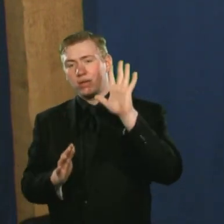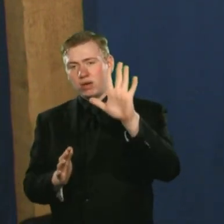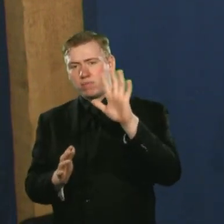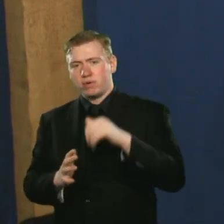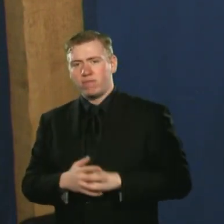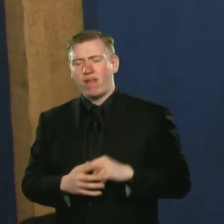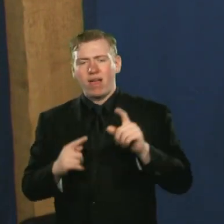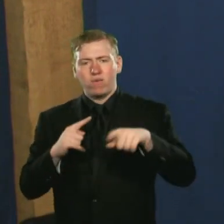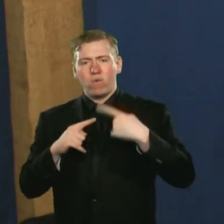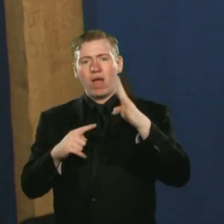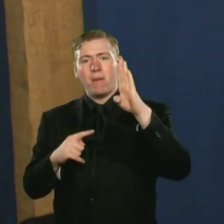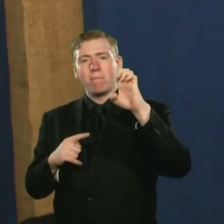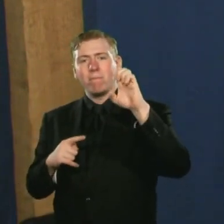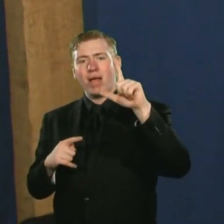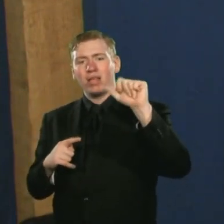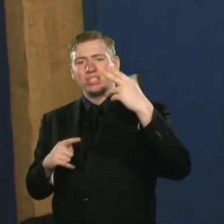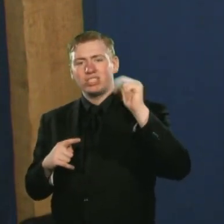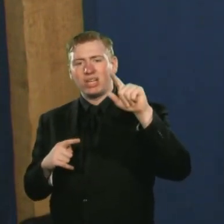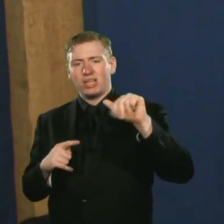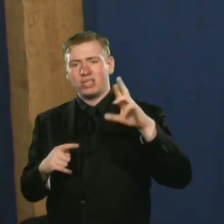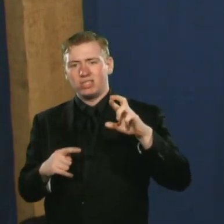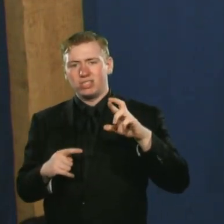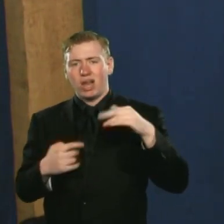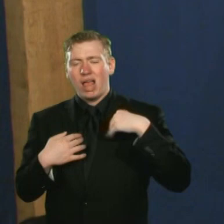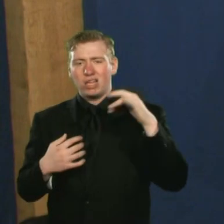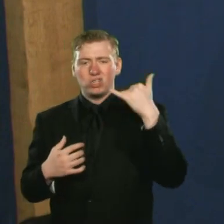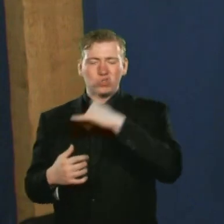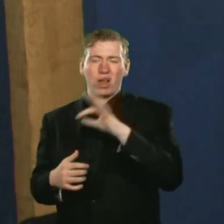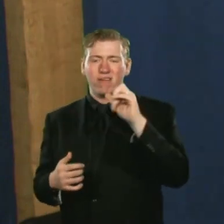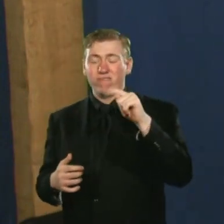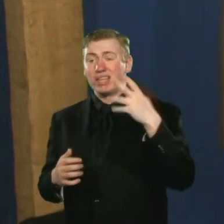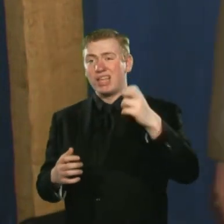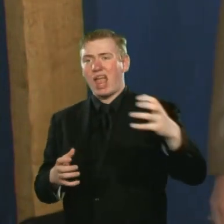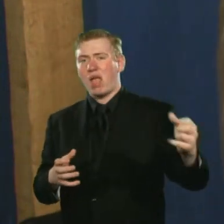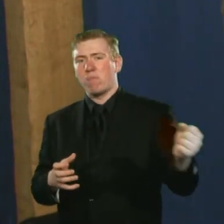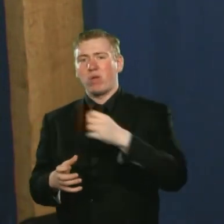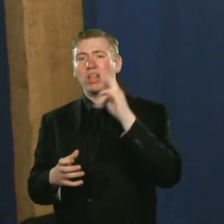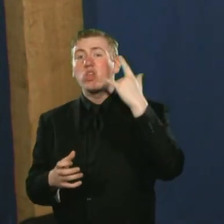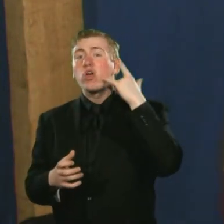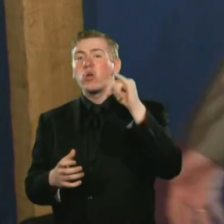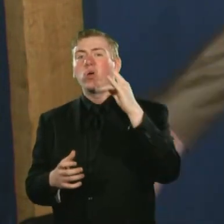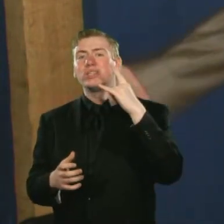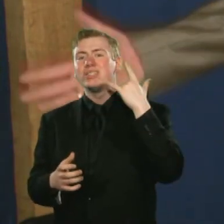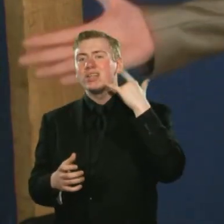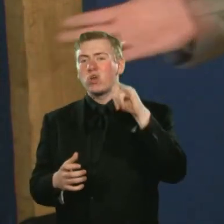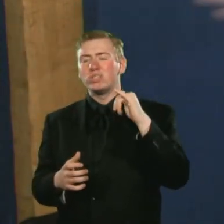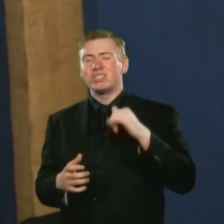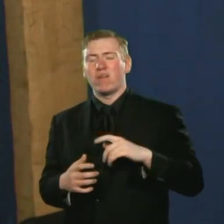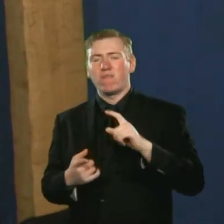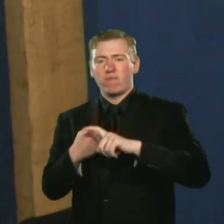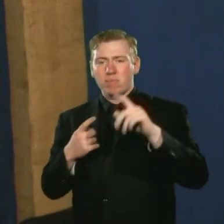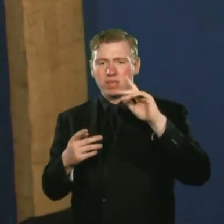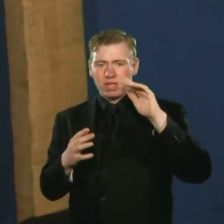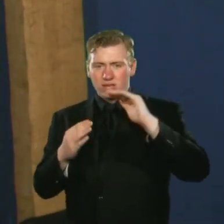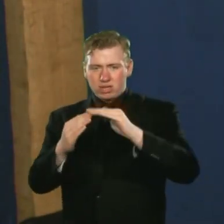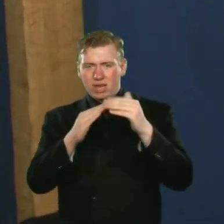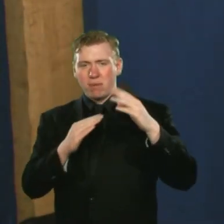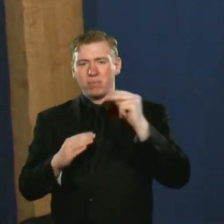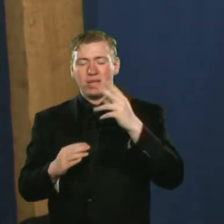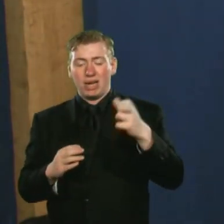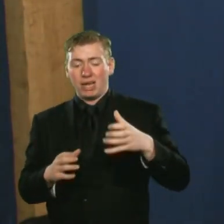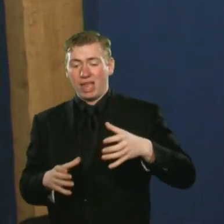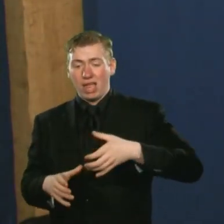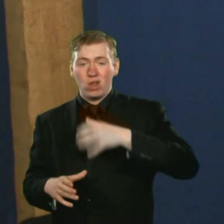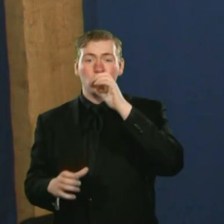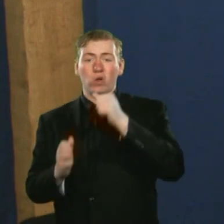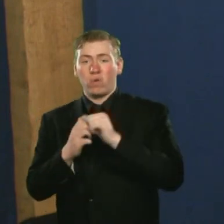when Belshazzar has his drunken feast. He pulls out the gold and silver from the temple and he goes through that and God begins